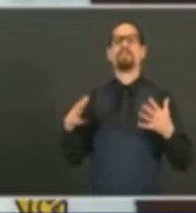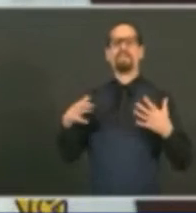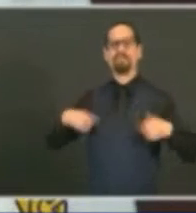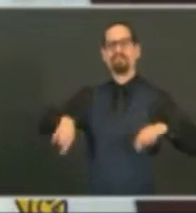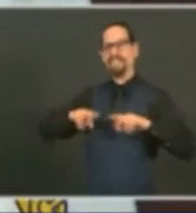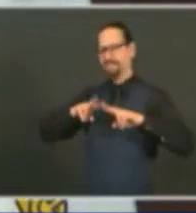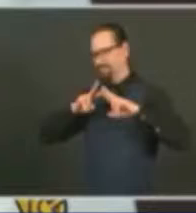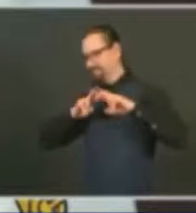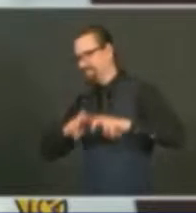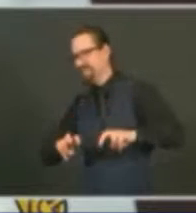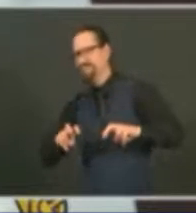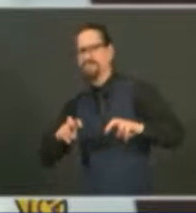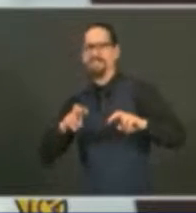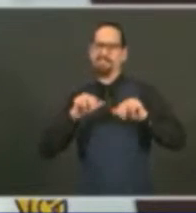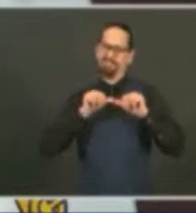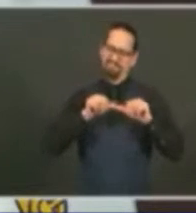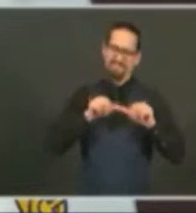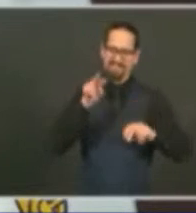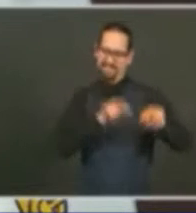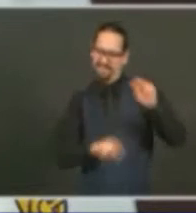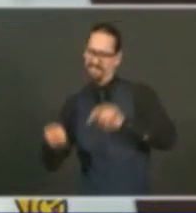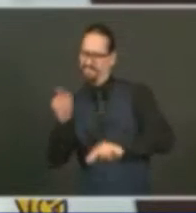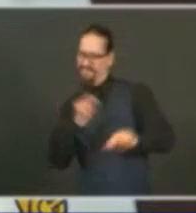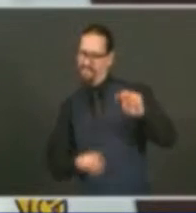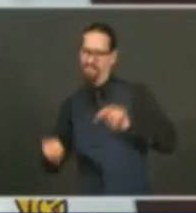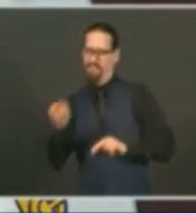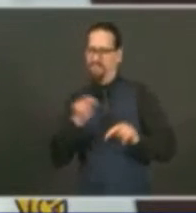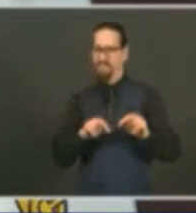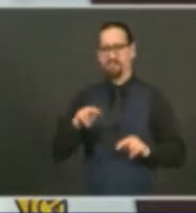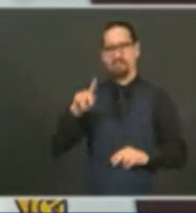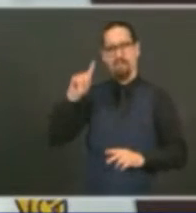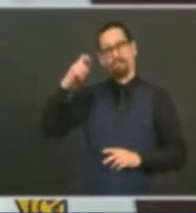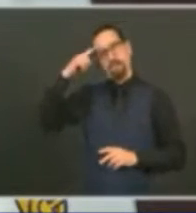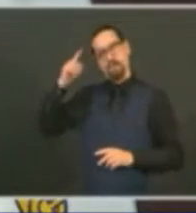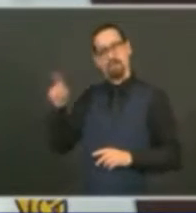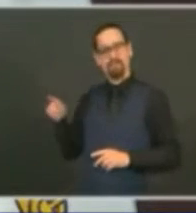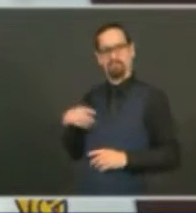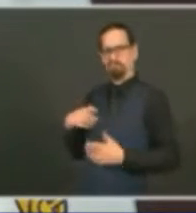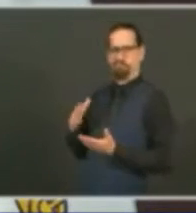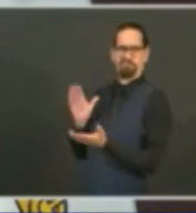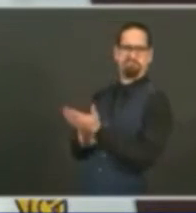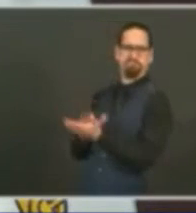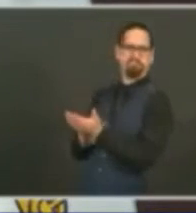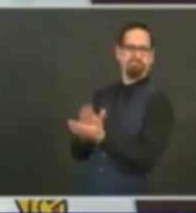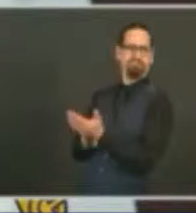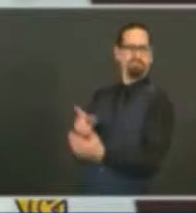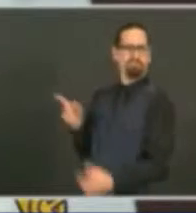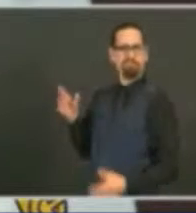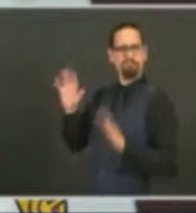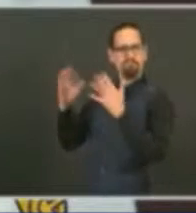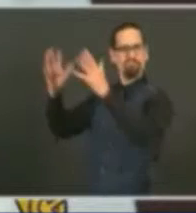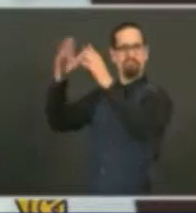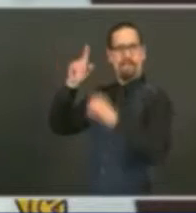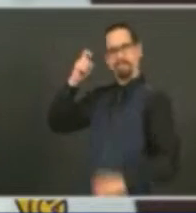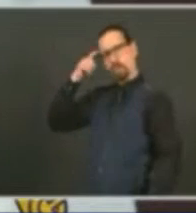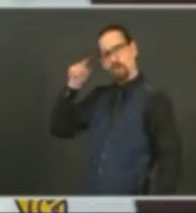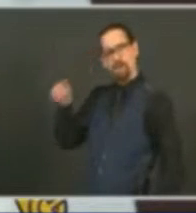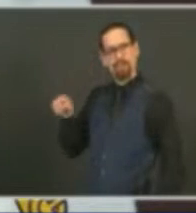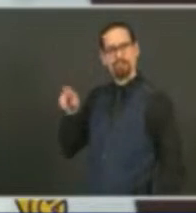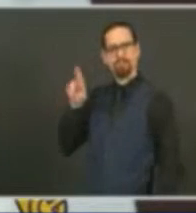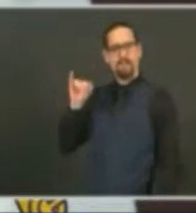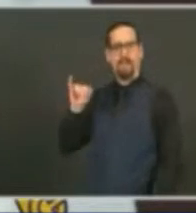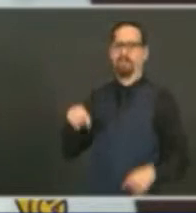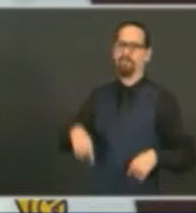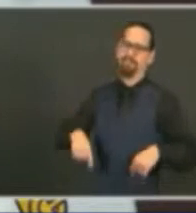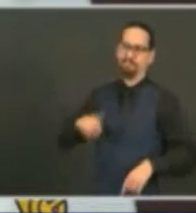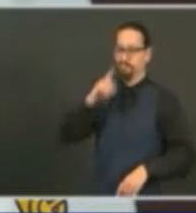the governor. We're one of the few states in the region that have been thoughtful in being able to apply the pause that's in